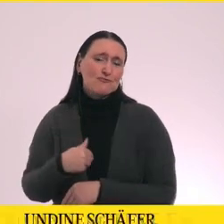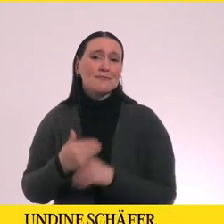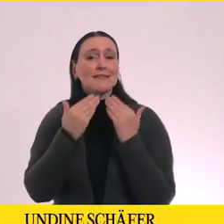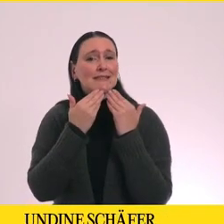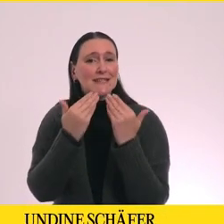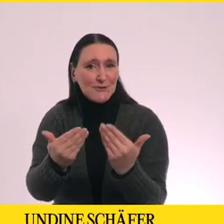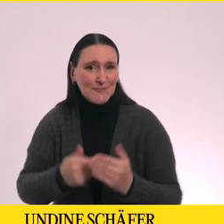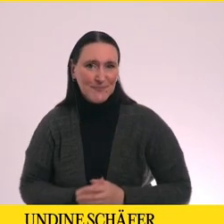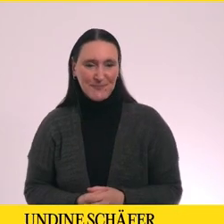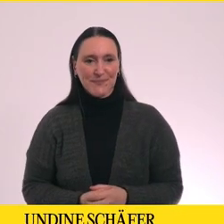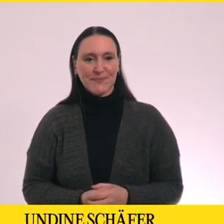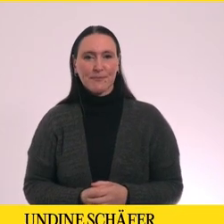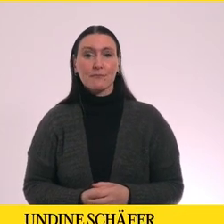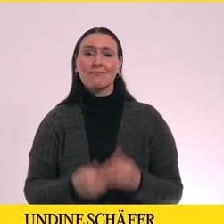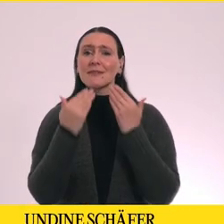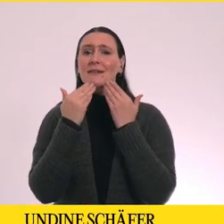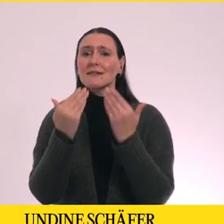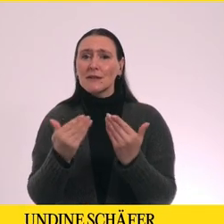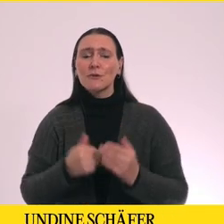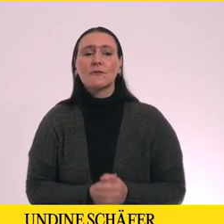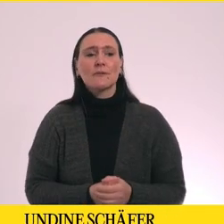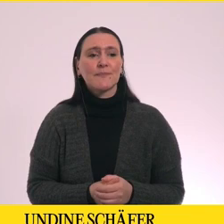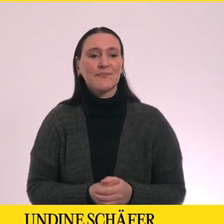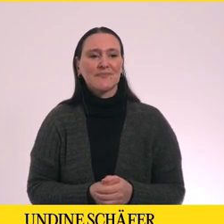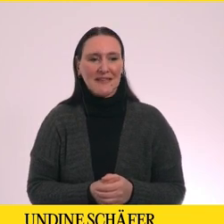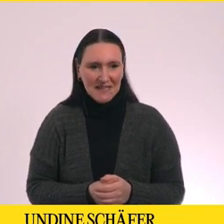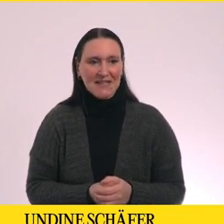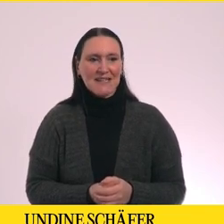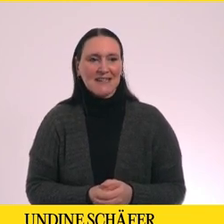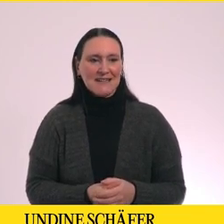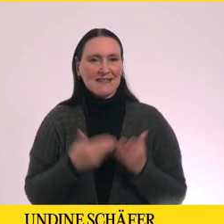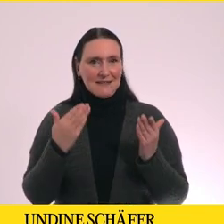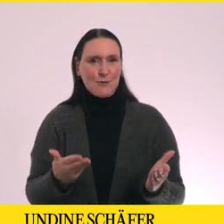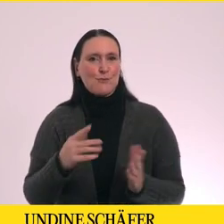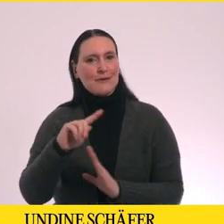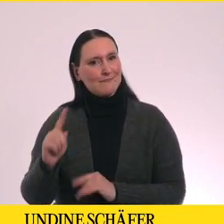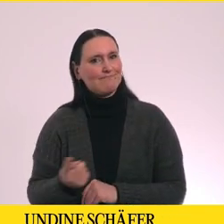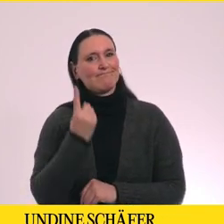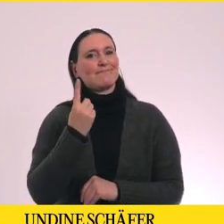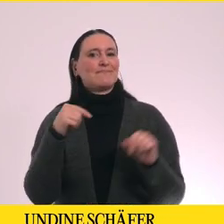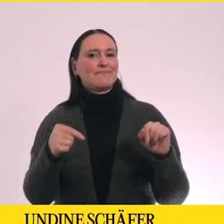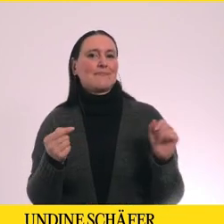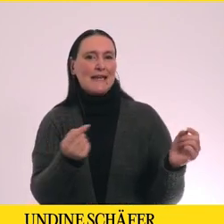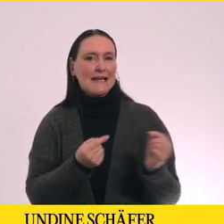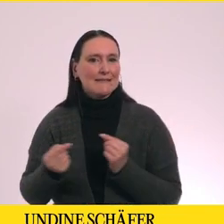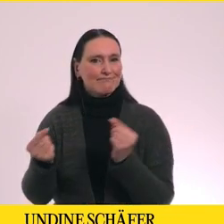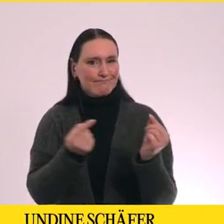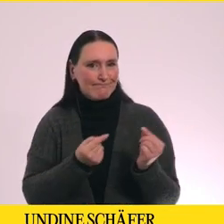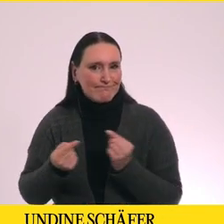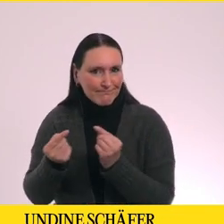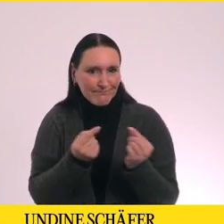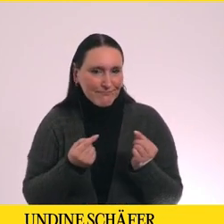Thank you. I wonder if we could just open up again to this dialogue, and both of